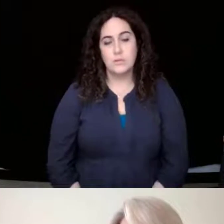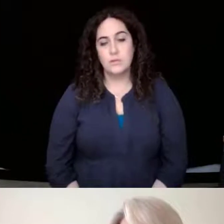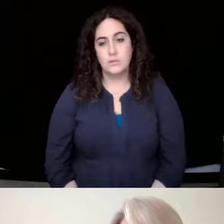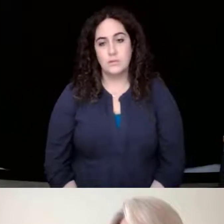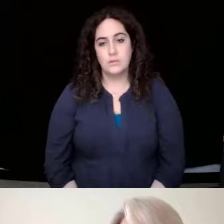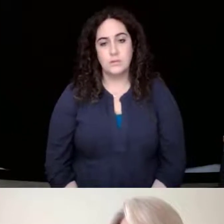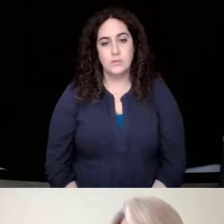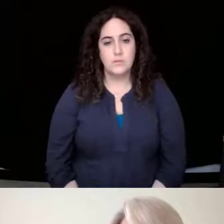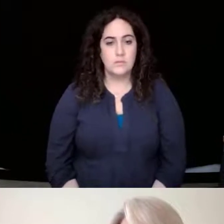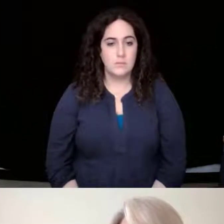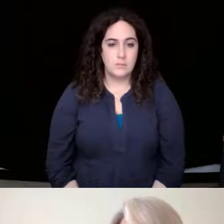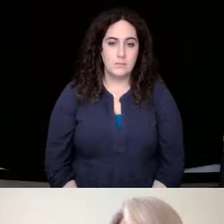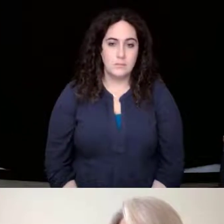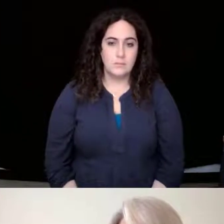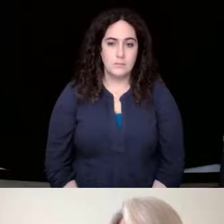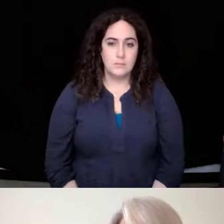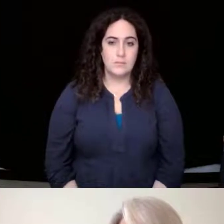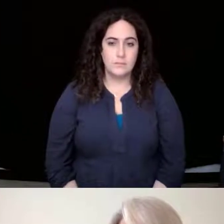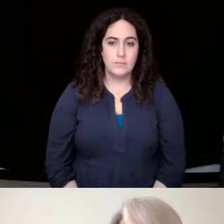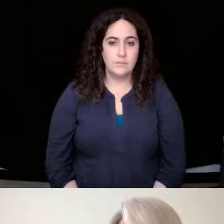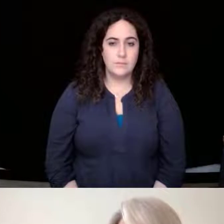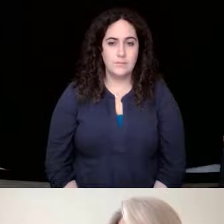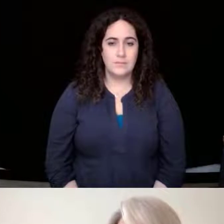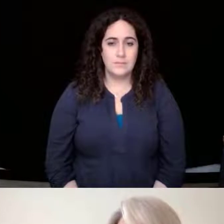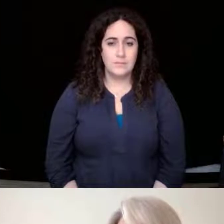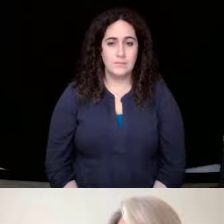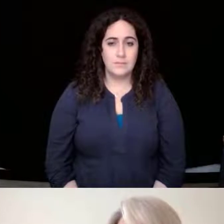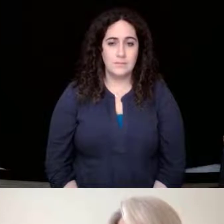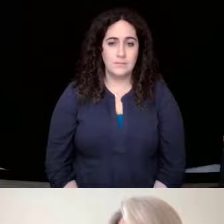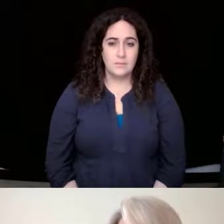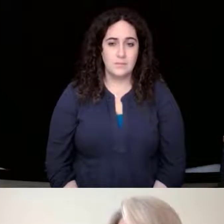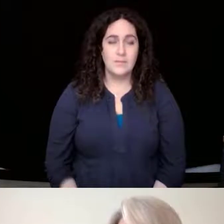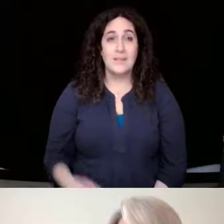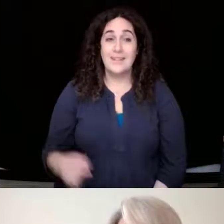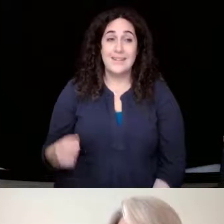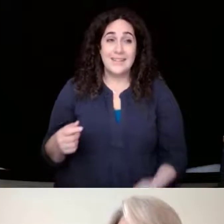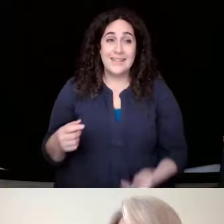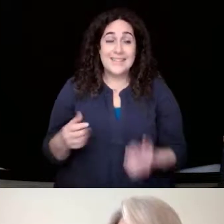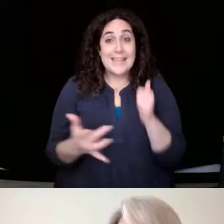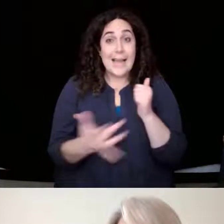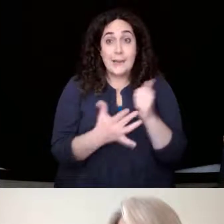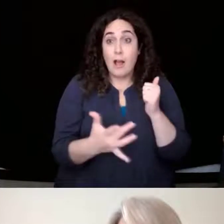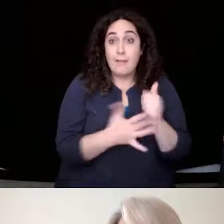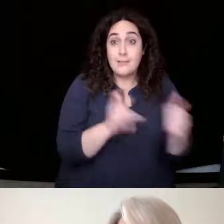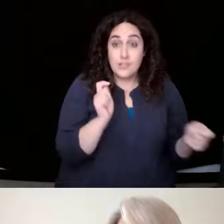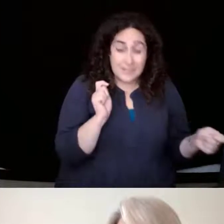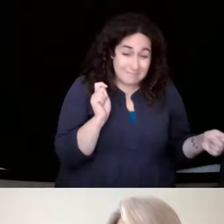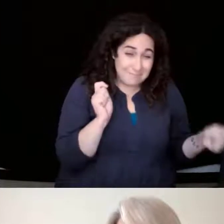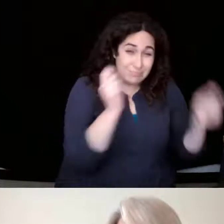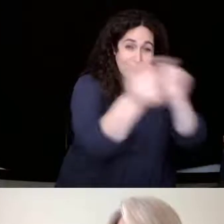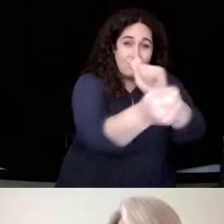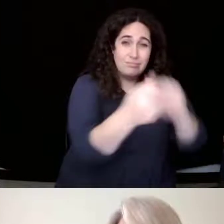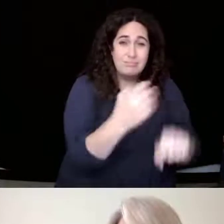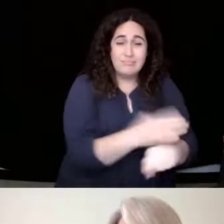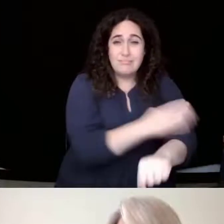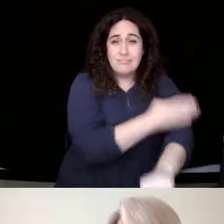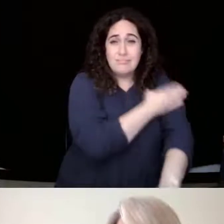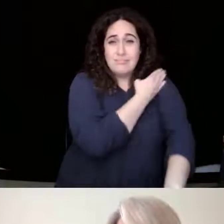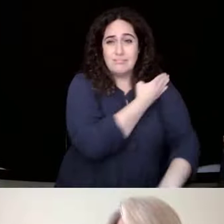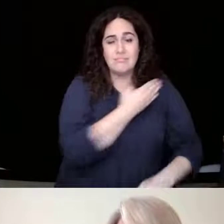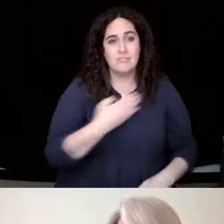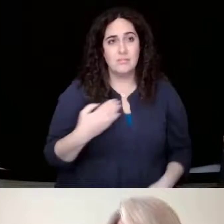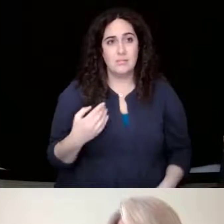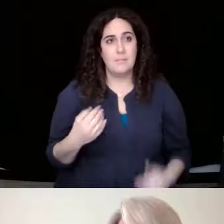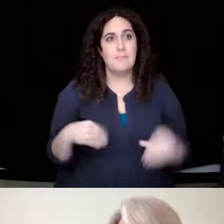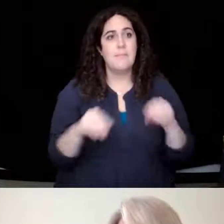because I think that things haven't changed in even though the technology's changed and, we're moving to more